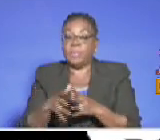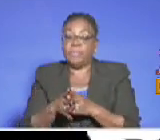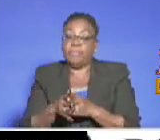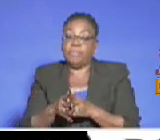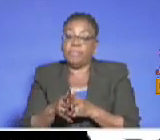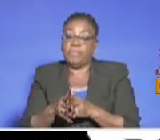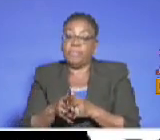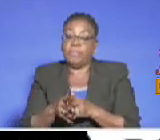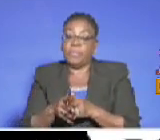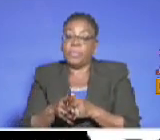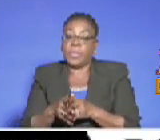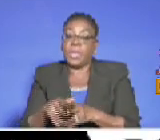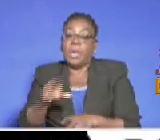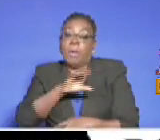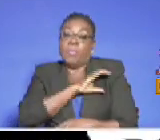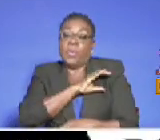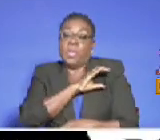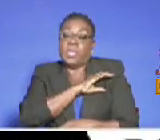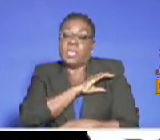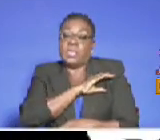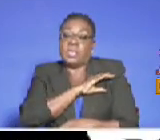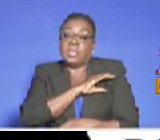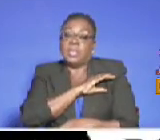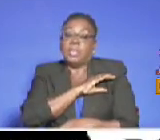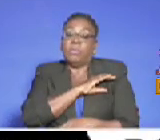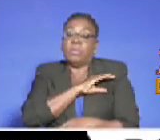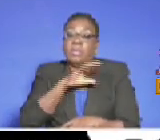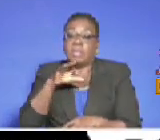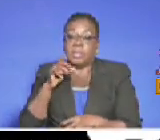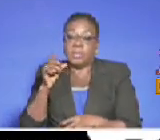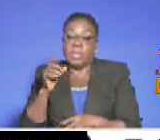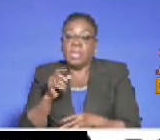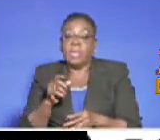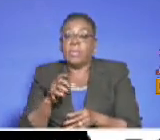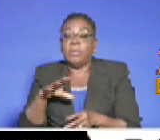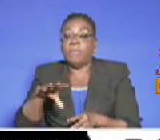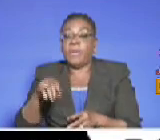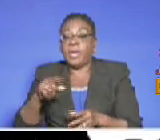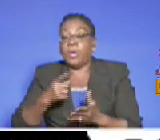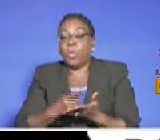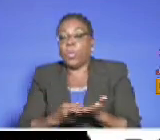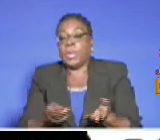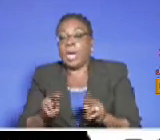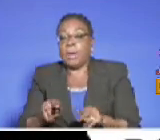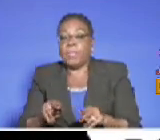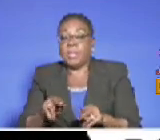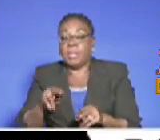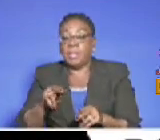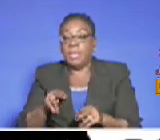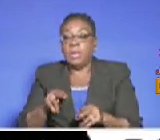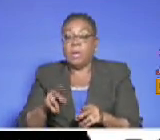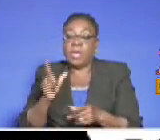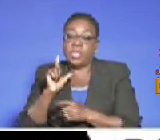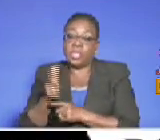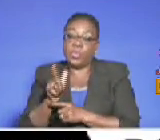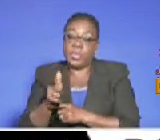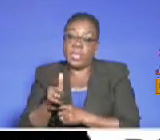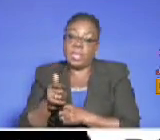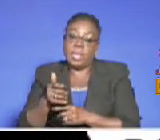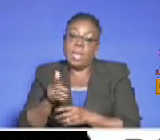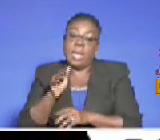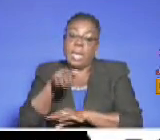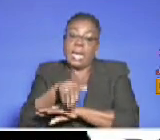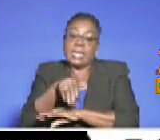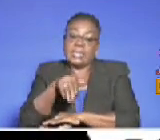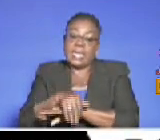now to news from the crime beat. Police have yet to confirm a motive for an overnight shooting incident. Authorities learned about the incident around 7 o'clock last